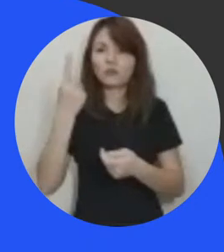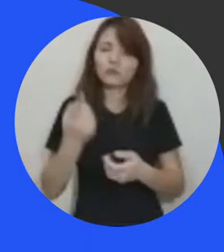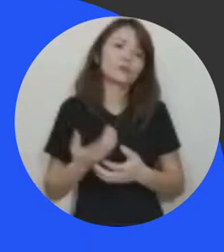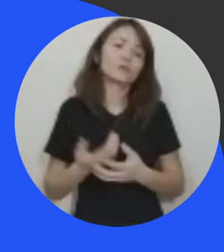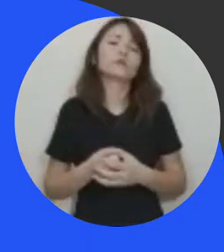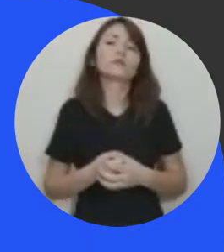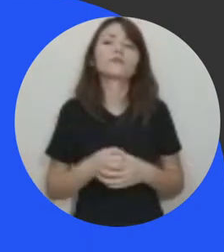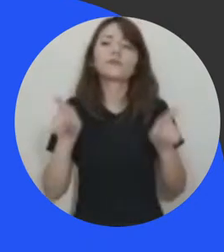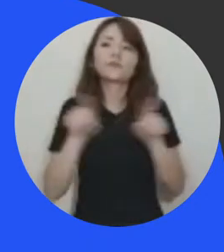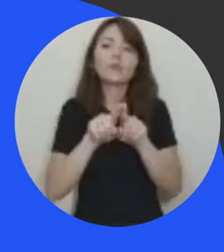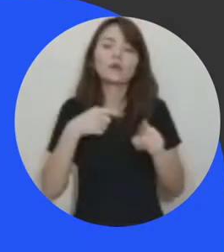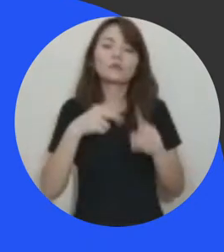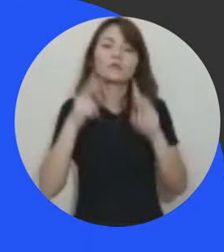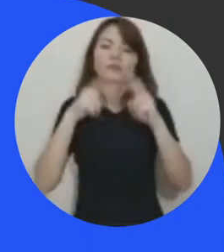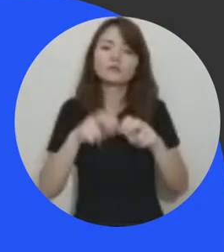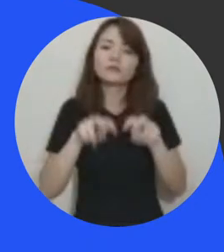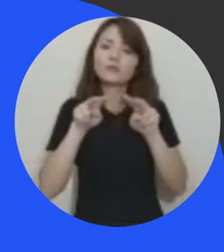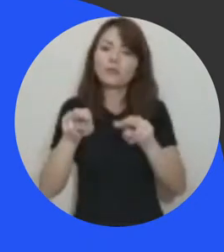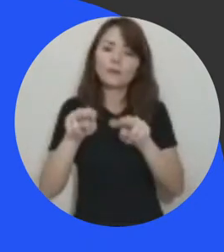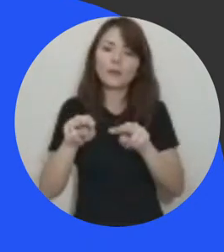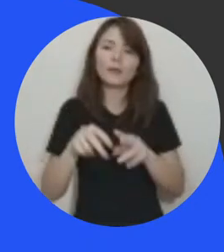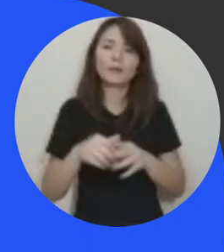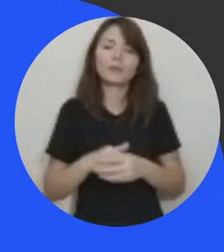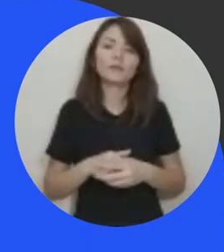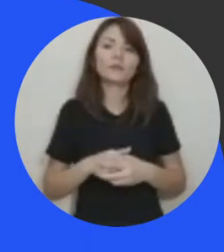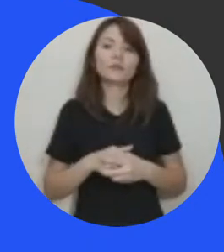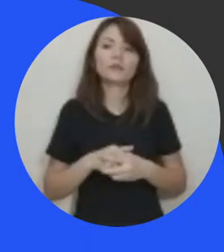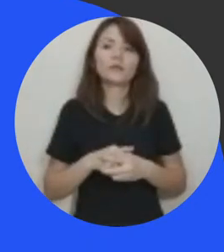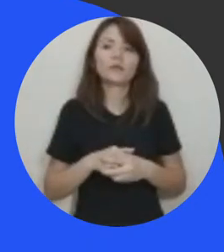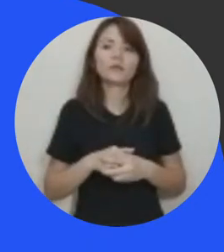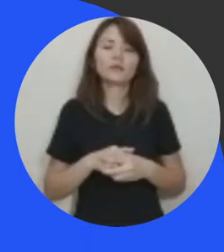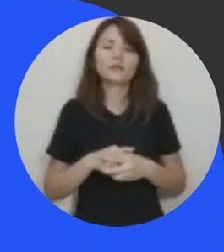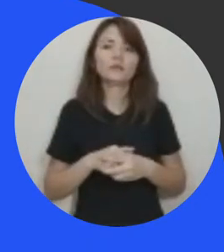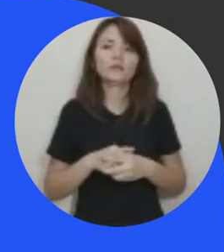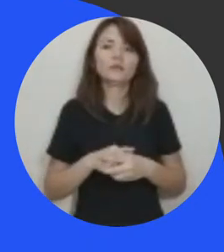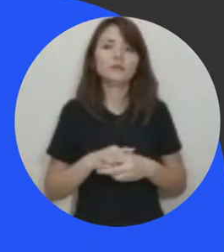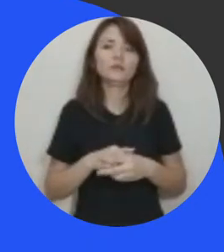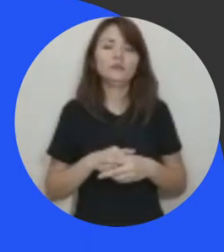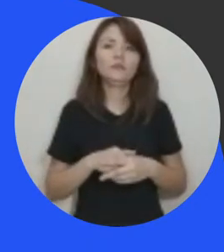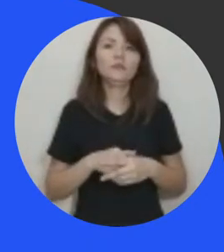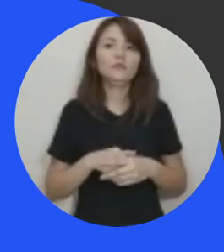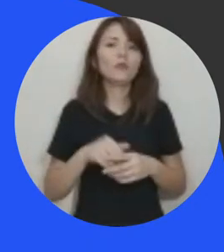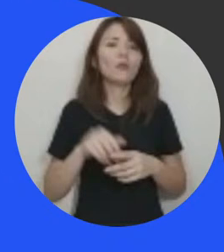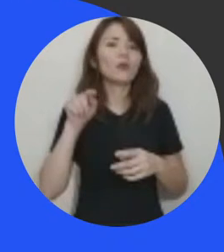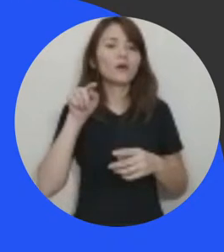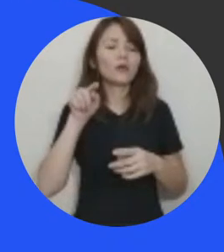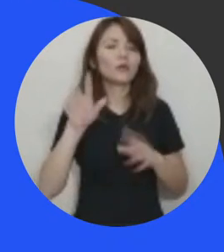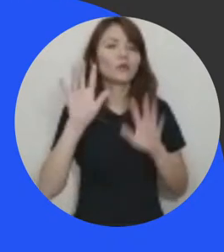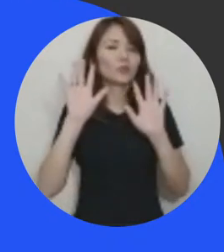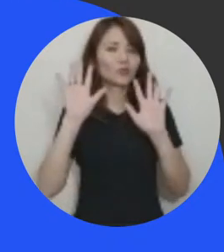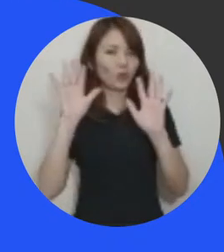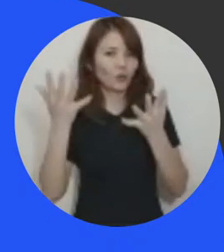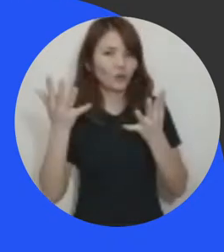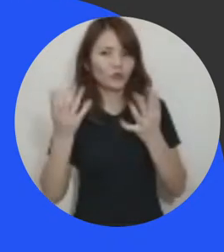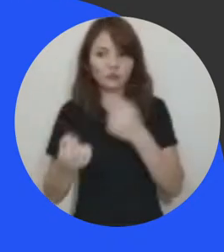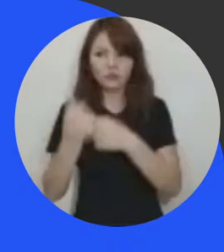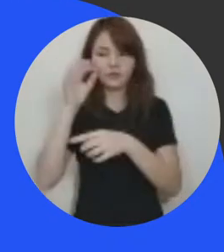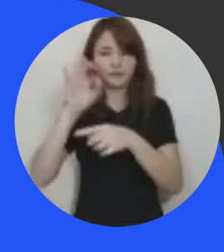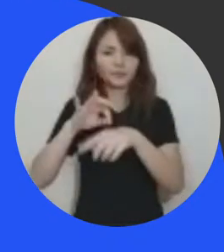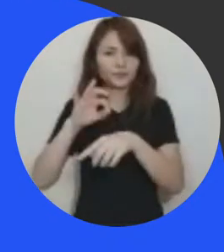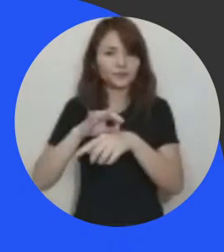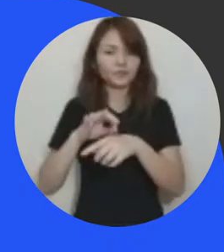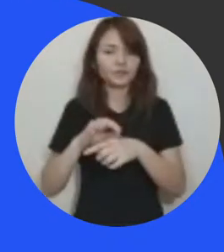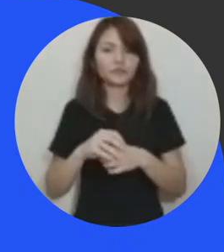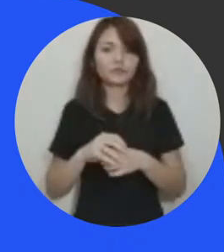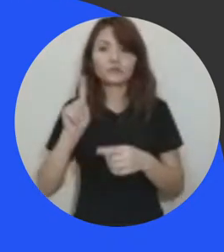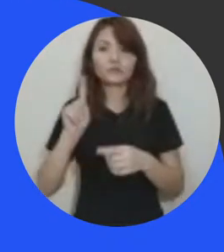those cases where those introductions were earlier, were before lockdown measures that happened here in